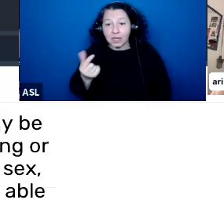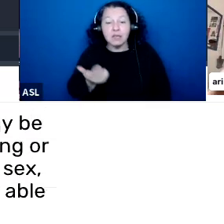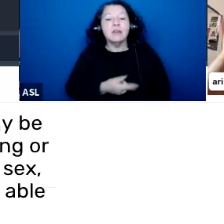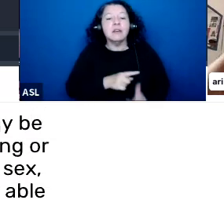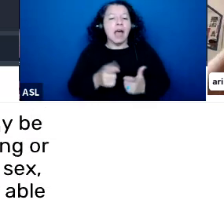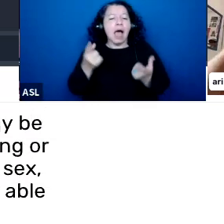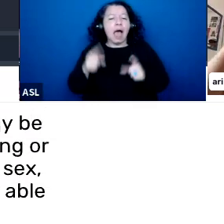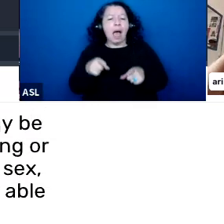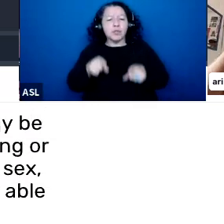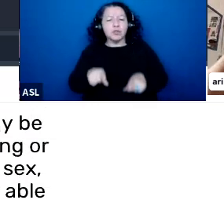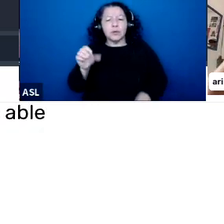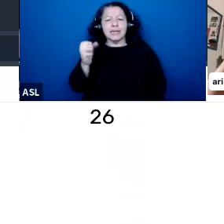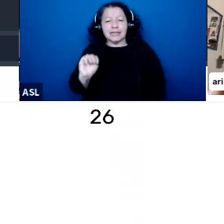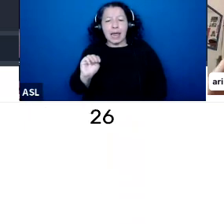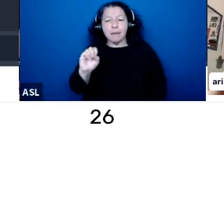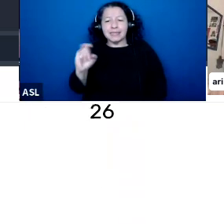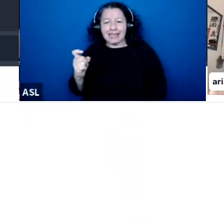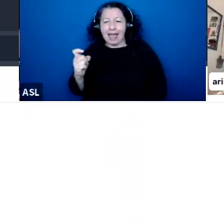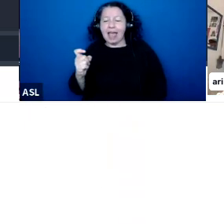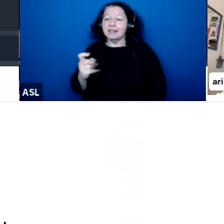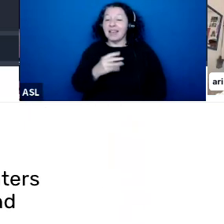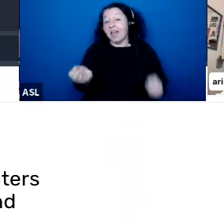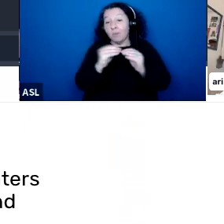then what happens during chemsex, more.